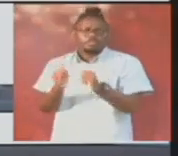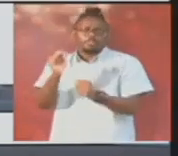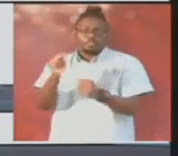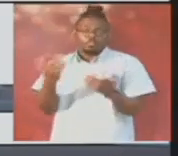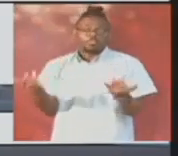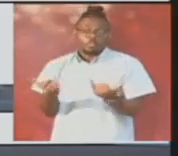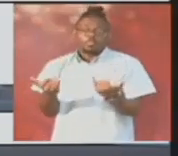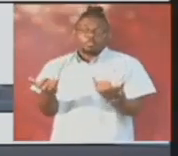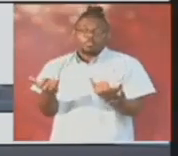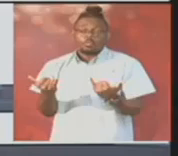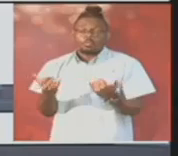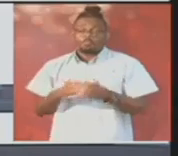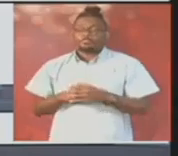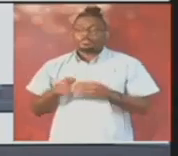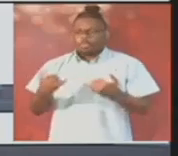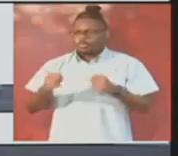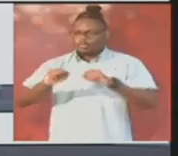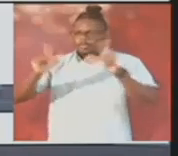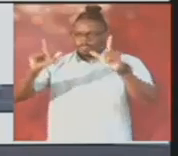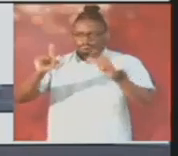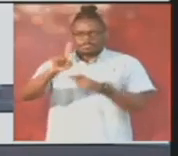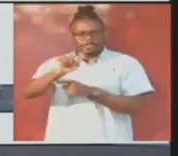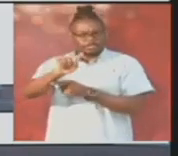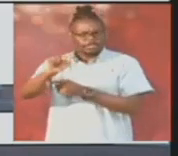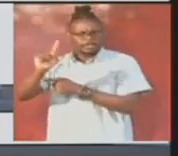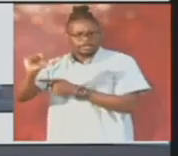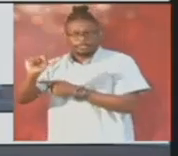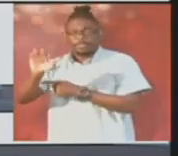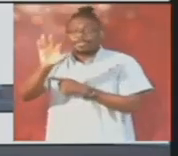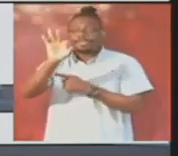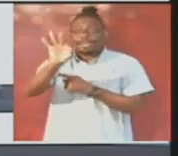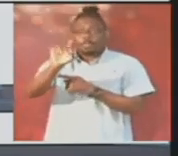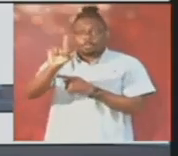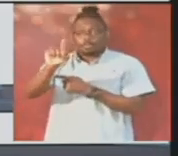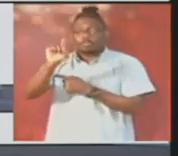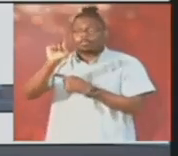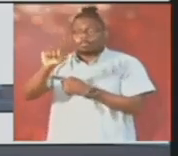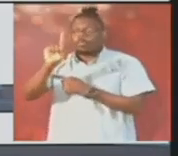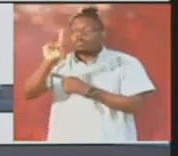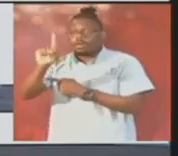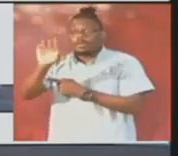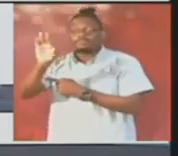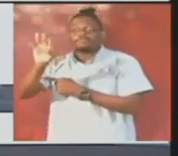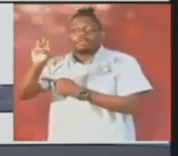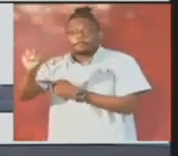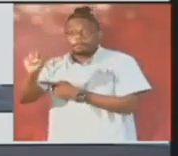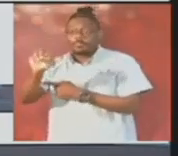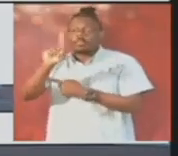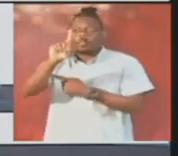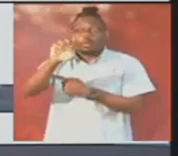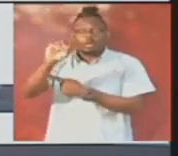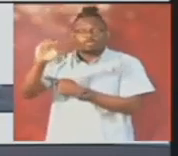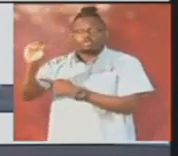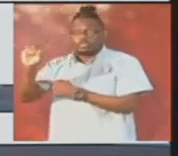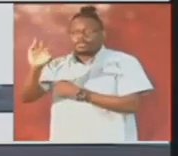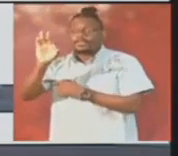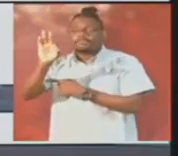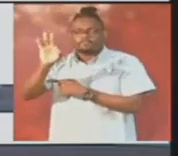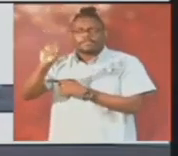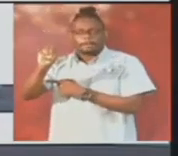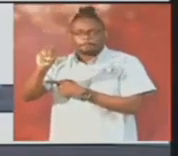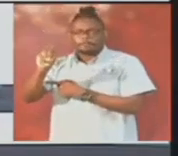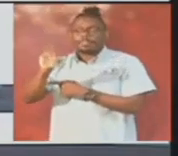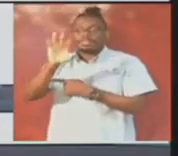We're bringing you live coverage on TTT, Talk City 91.1 FM, Suite 100.1 FM, Next 99.1